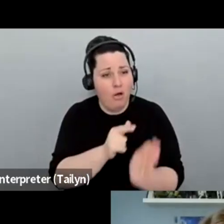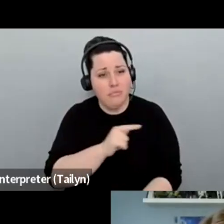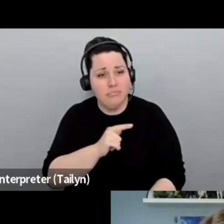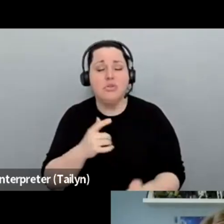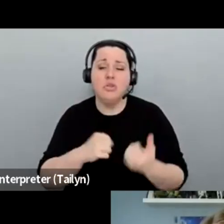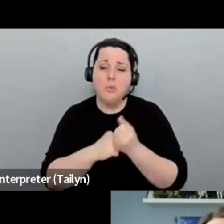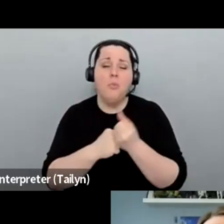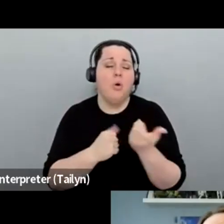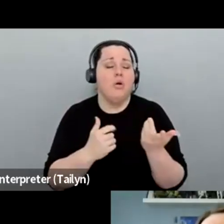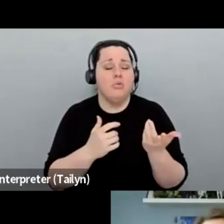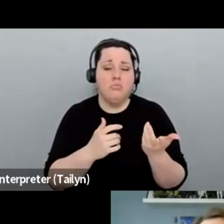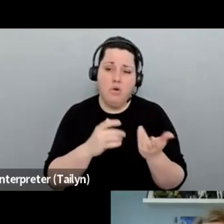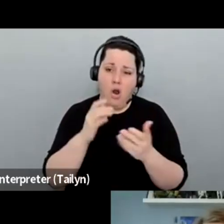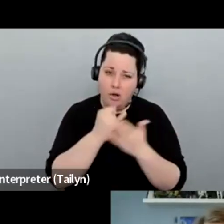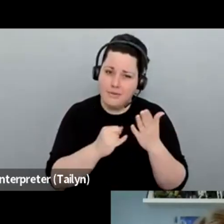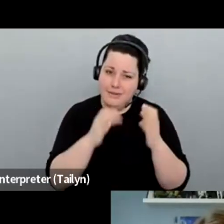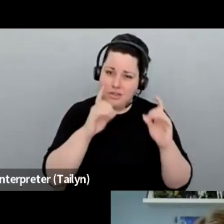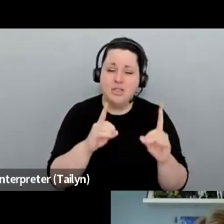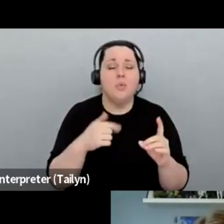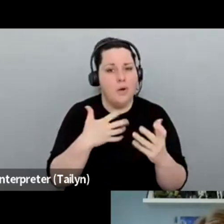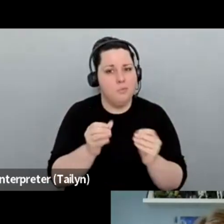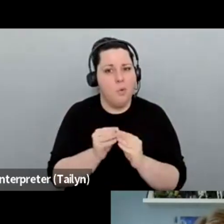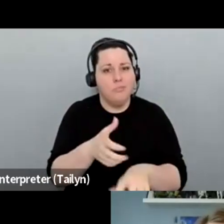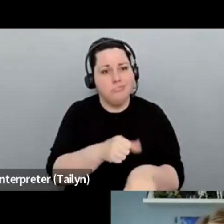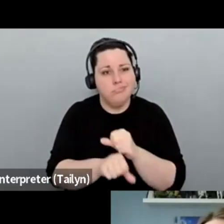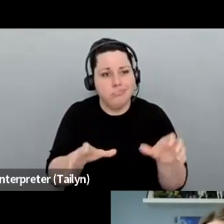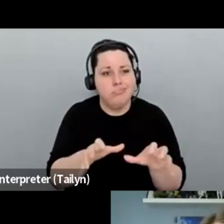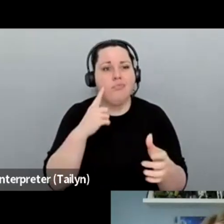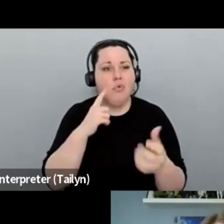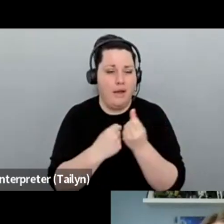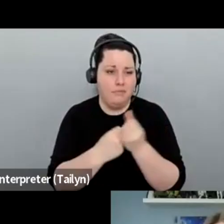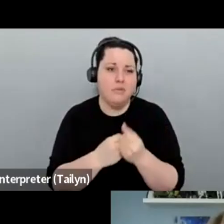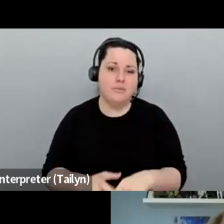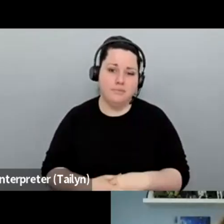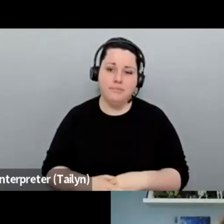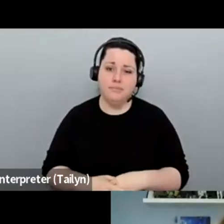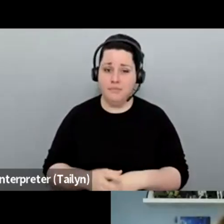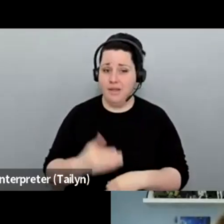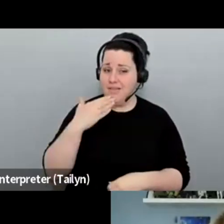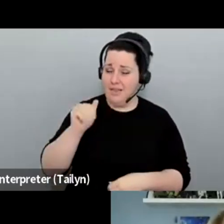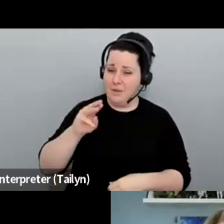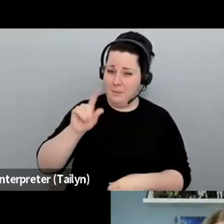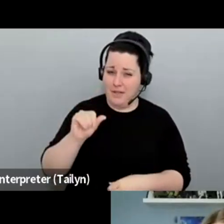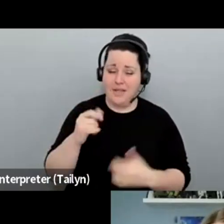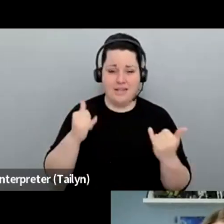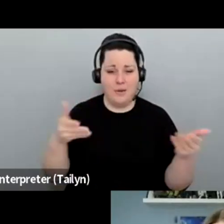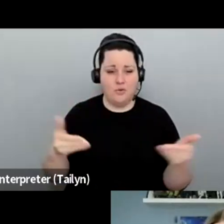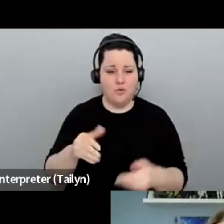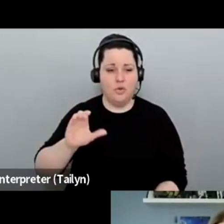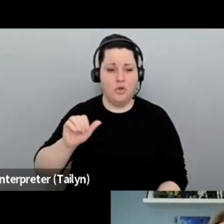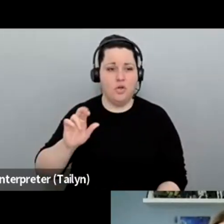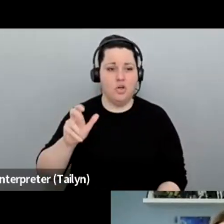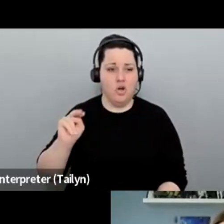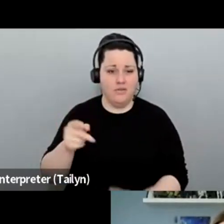education, so we hopefully can be more proactive in our advocacy moving forward. Thank you, Amanda. I'd like to now introduce Carson